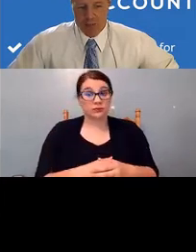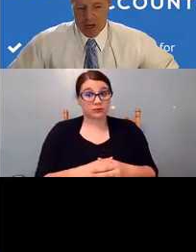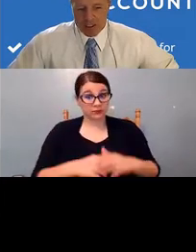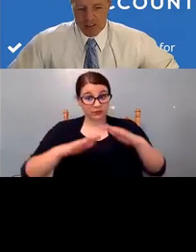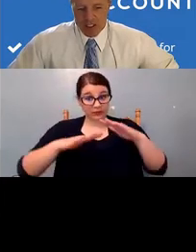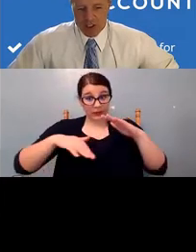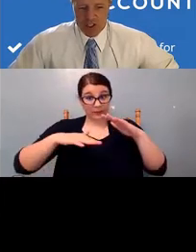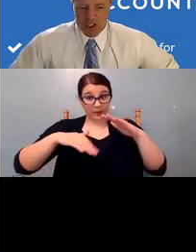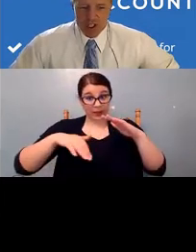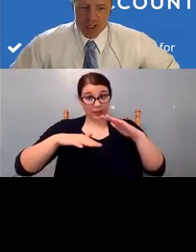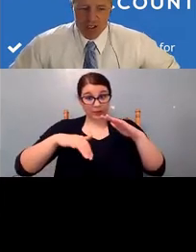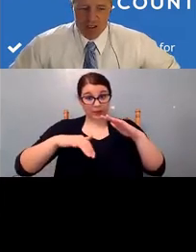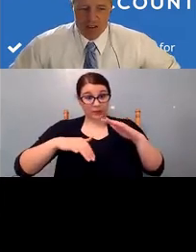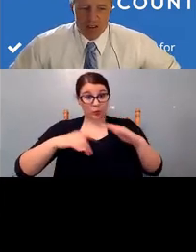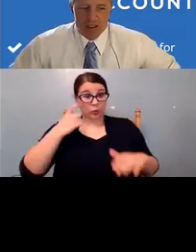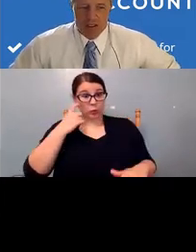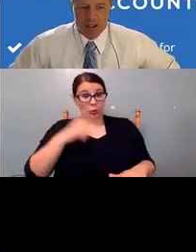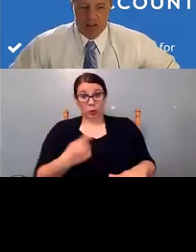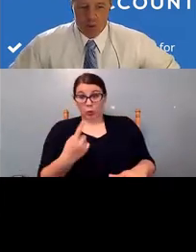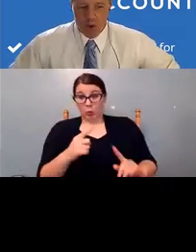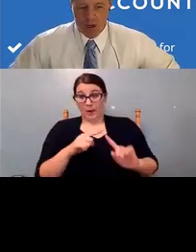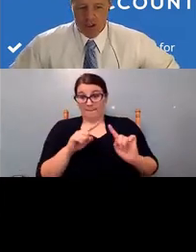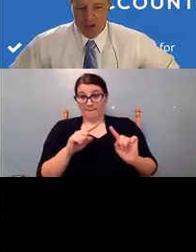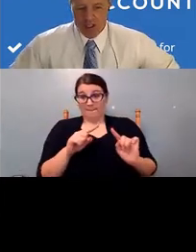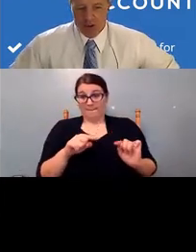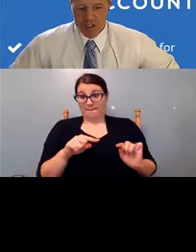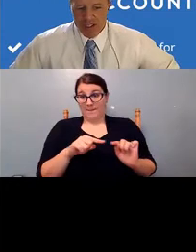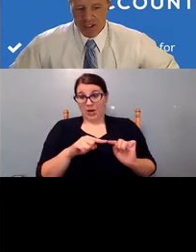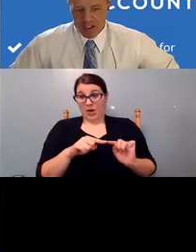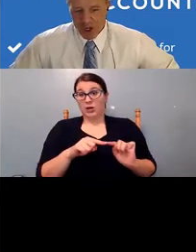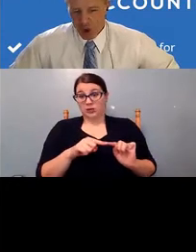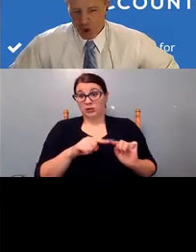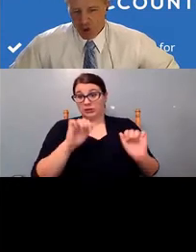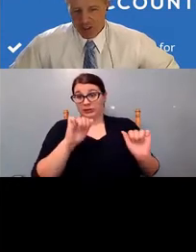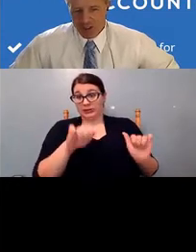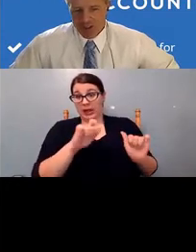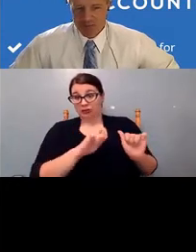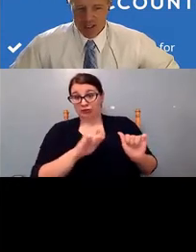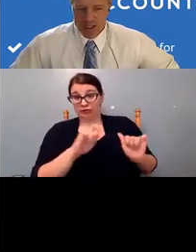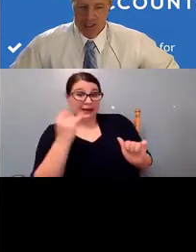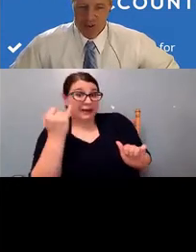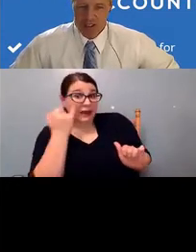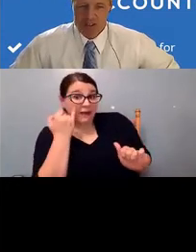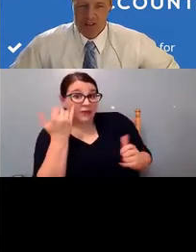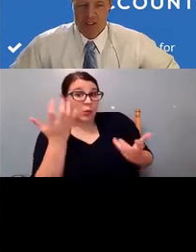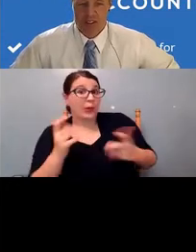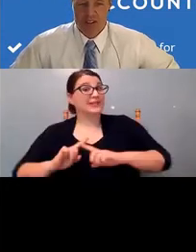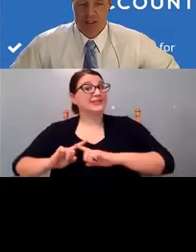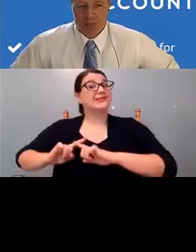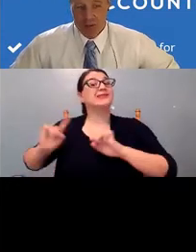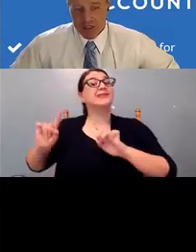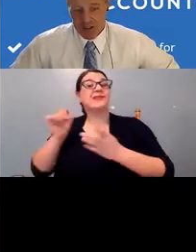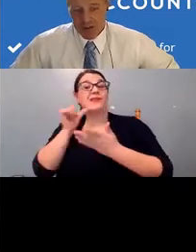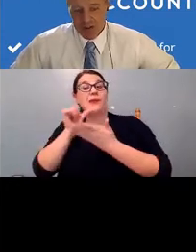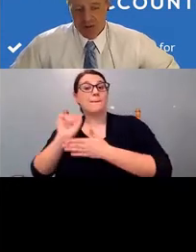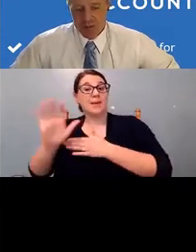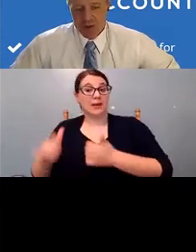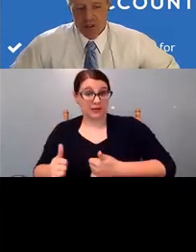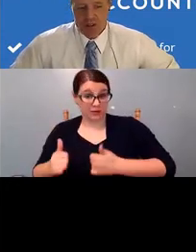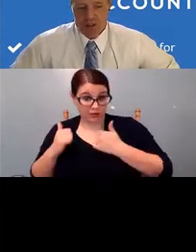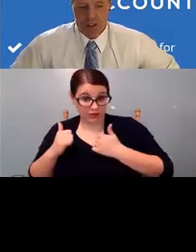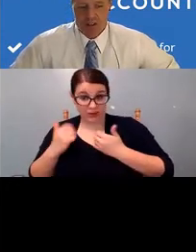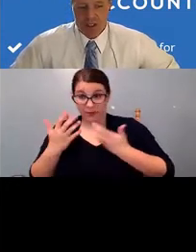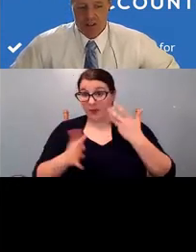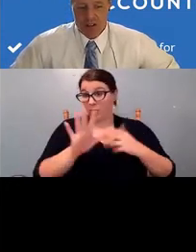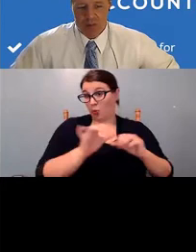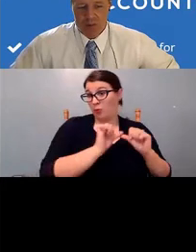a box that you can check if you wanted to enter in an alternate mailing address that might be different from your